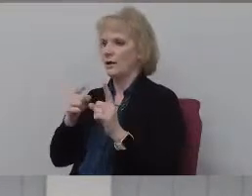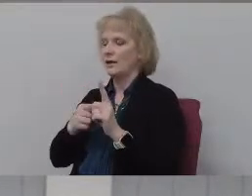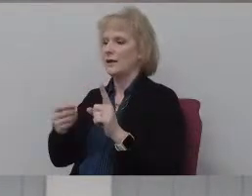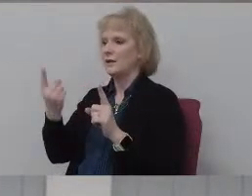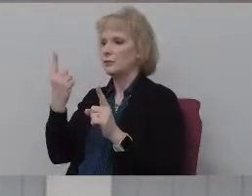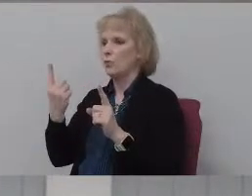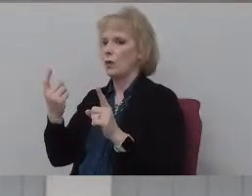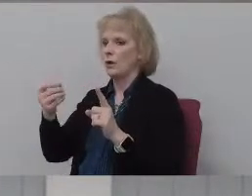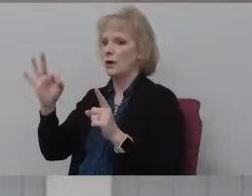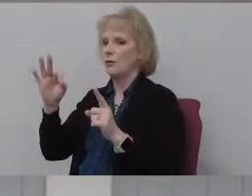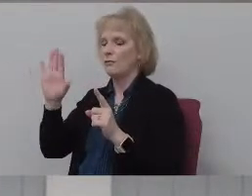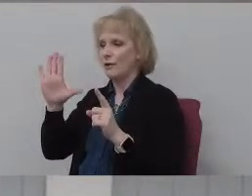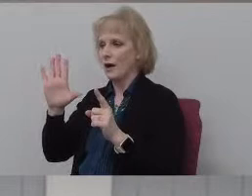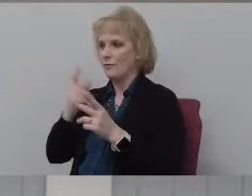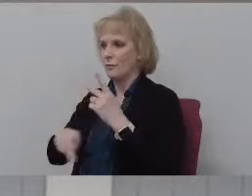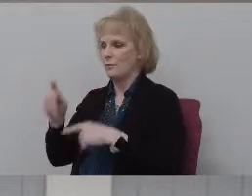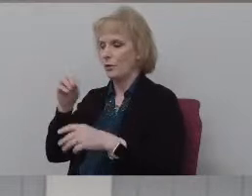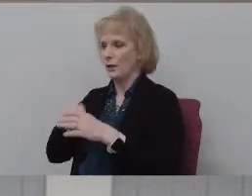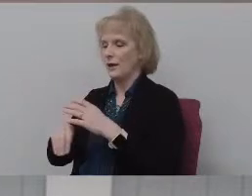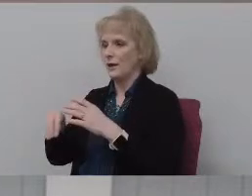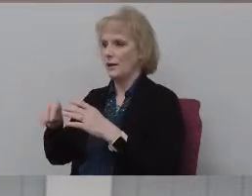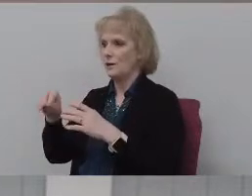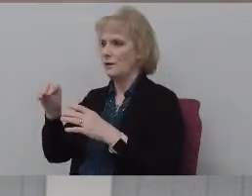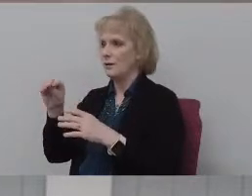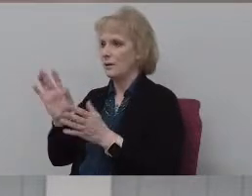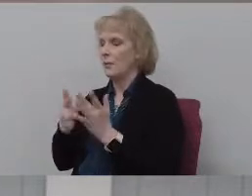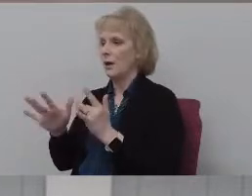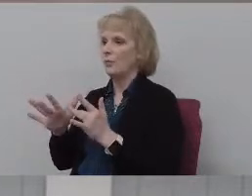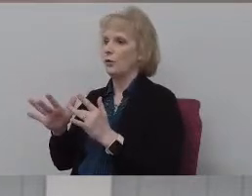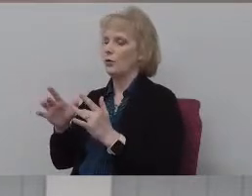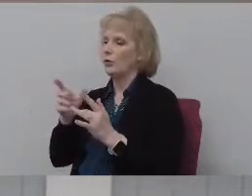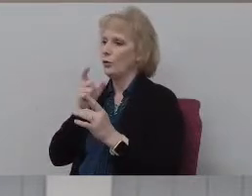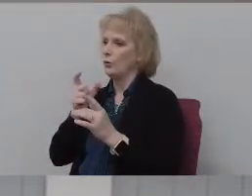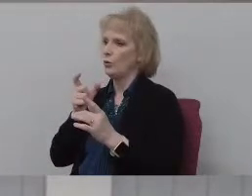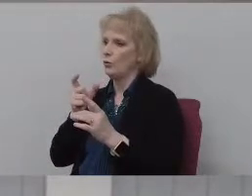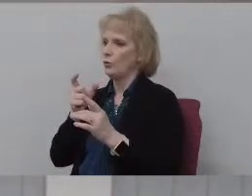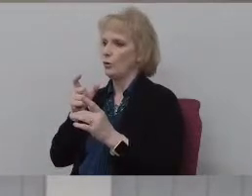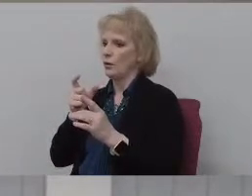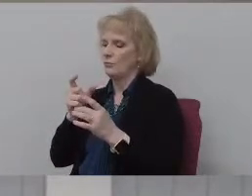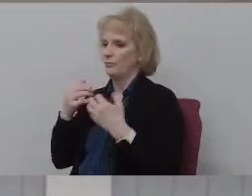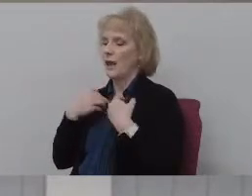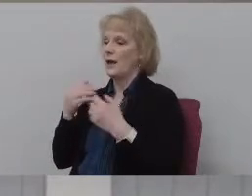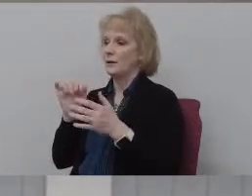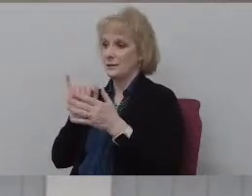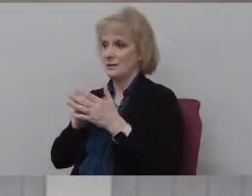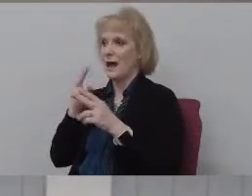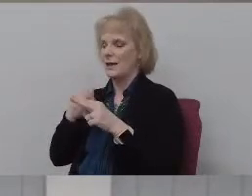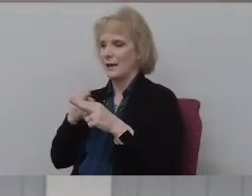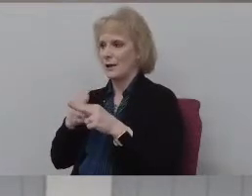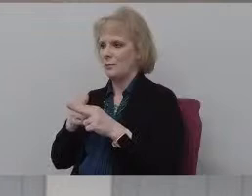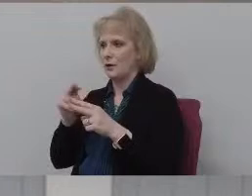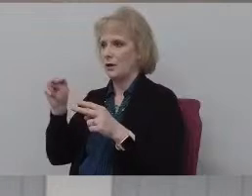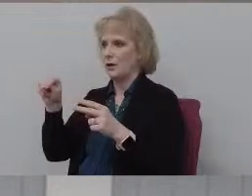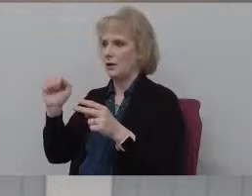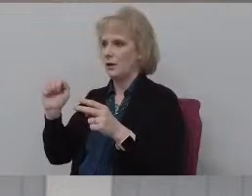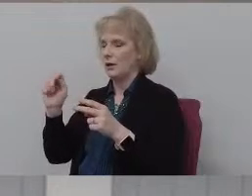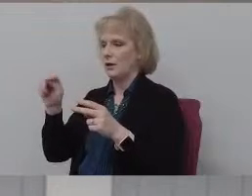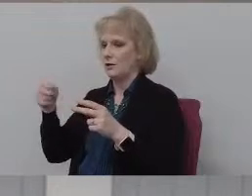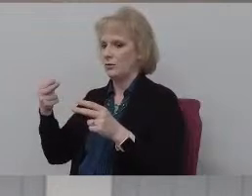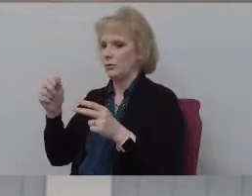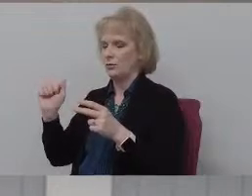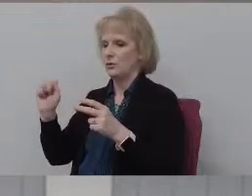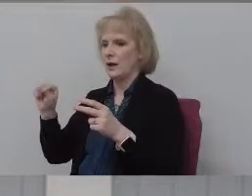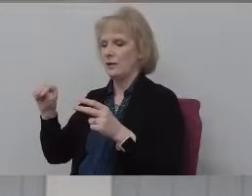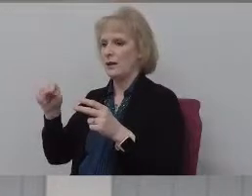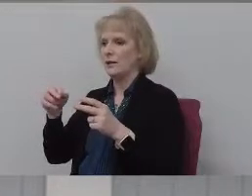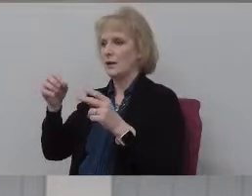people in the Bible, at least five, one of five people in the Bible who has that name, the name Nathan. So there's Nathan the prophet that we'll be